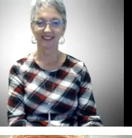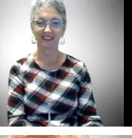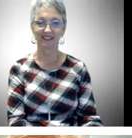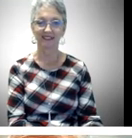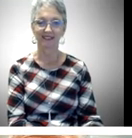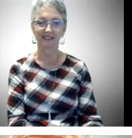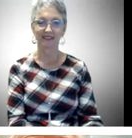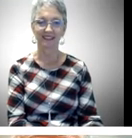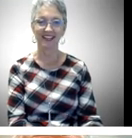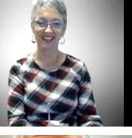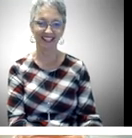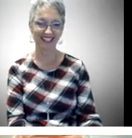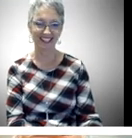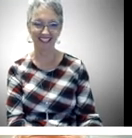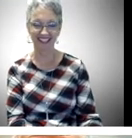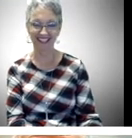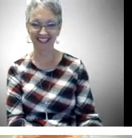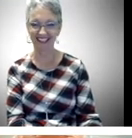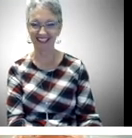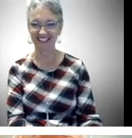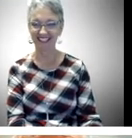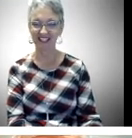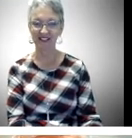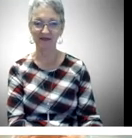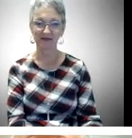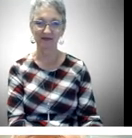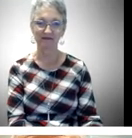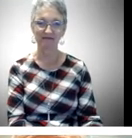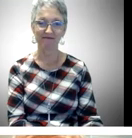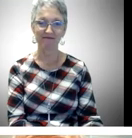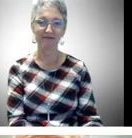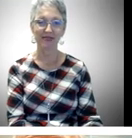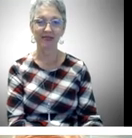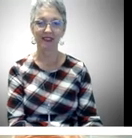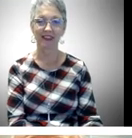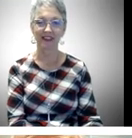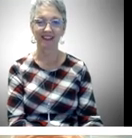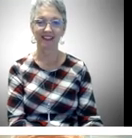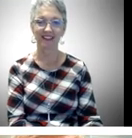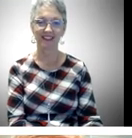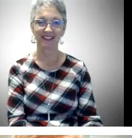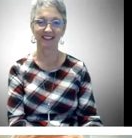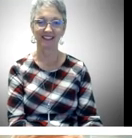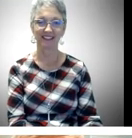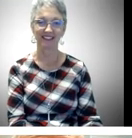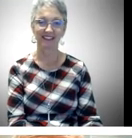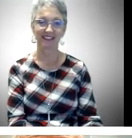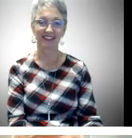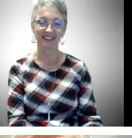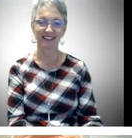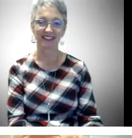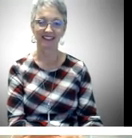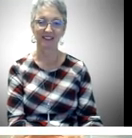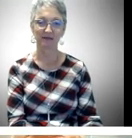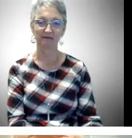the law is. And Randy's a good example because Randy used to torment me over issues because she knew the law in some areas better than I